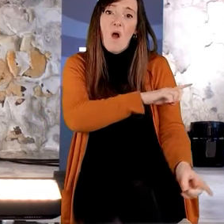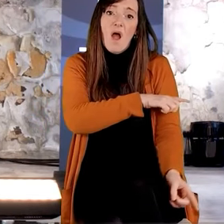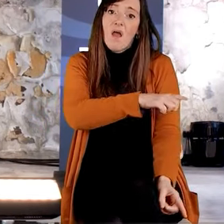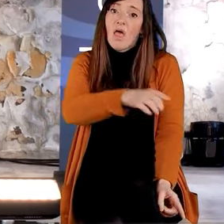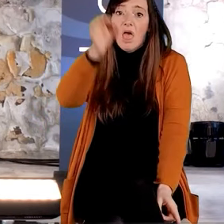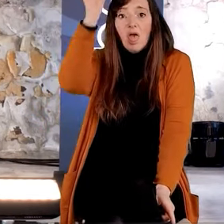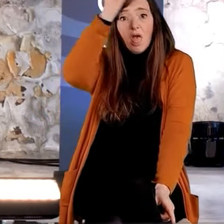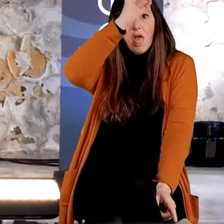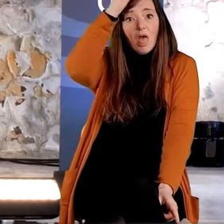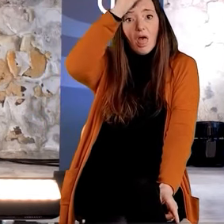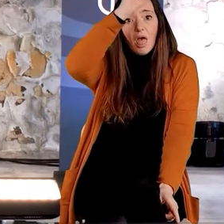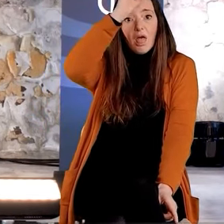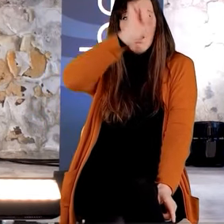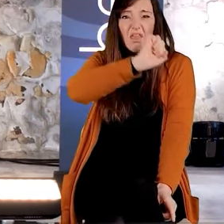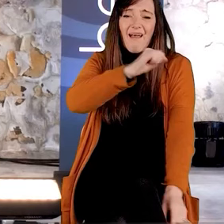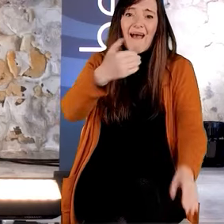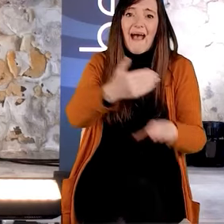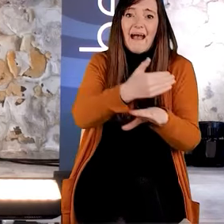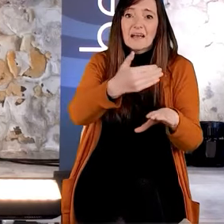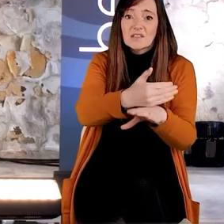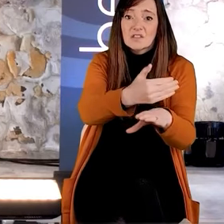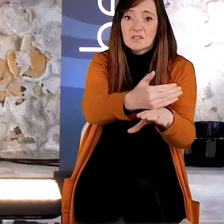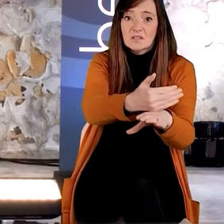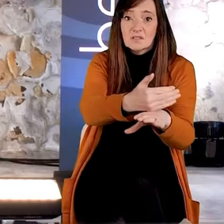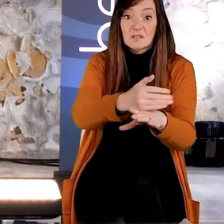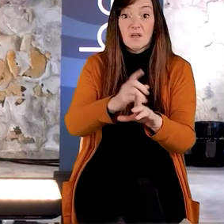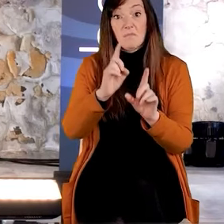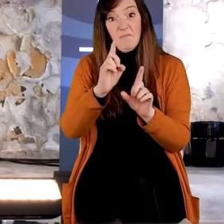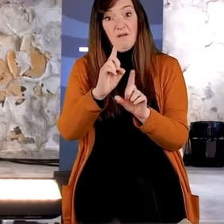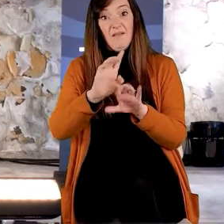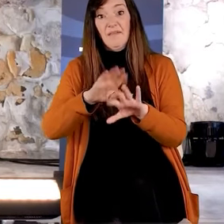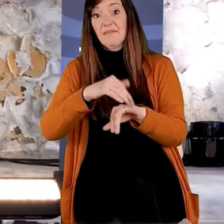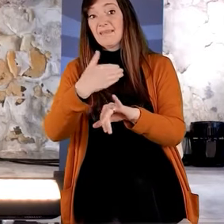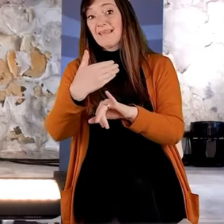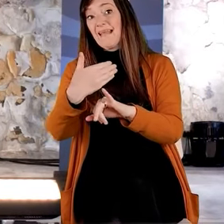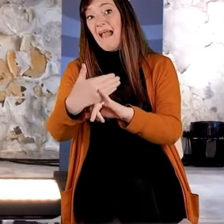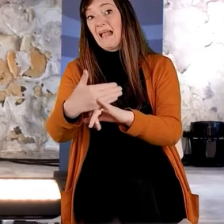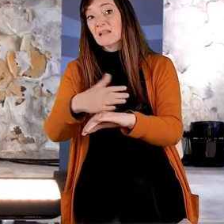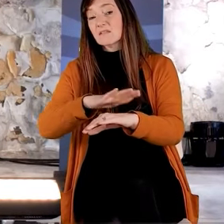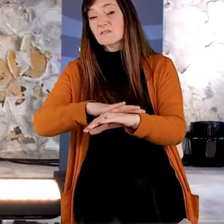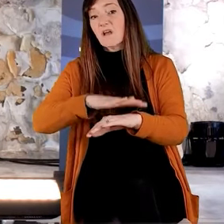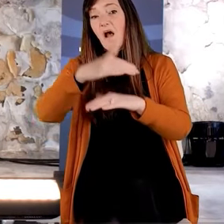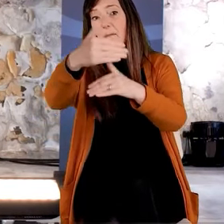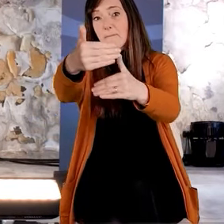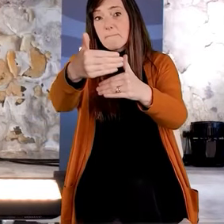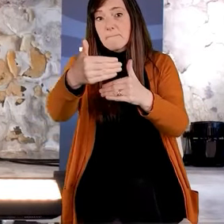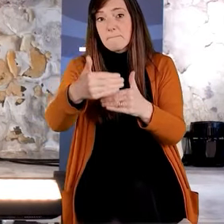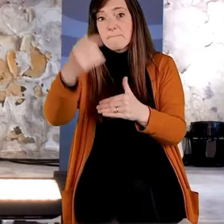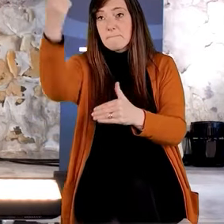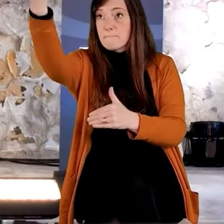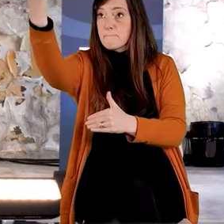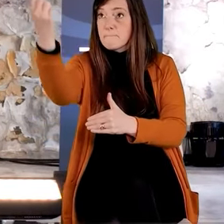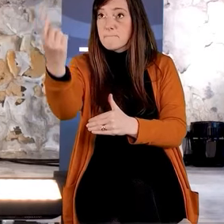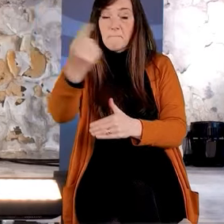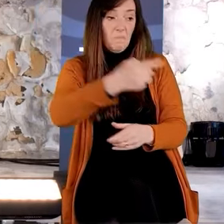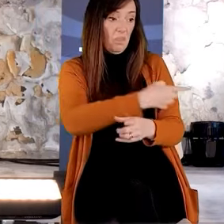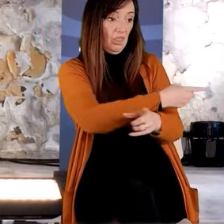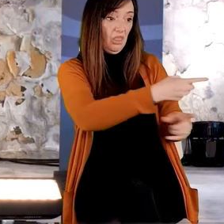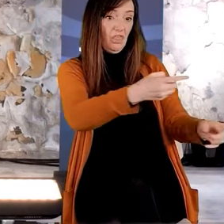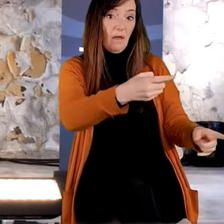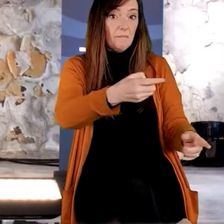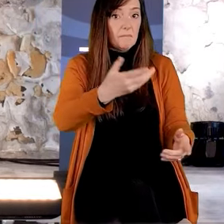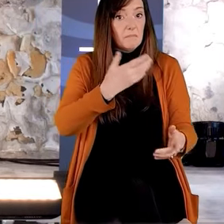at the end of time, those who will not find the forgiveness of Jesus and trust in that will